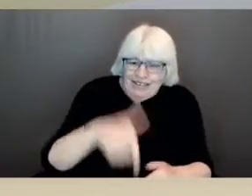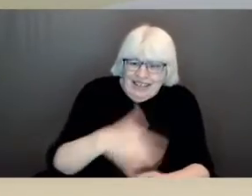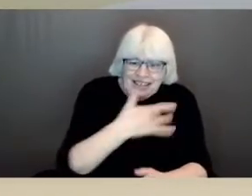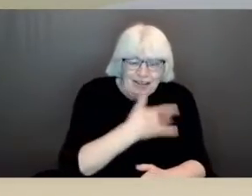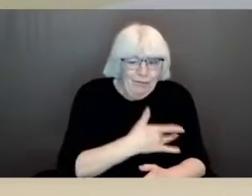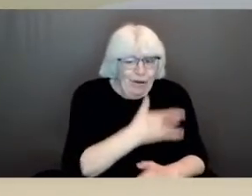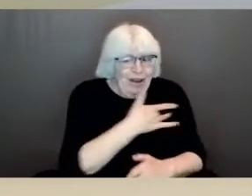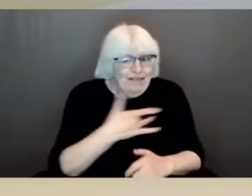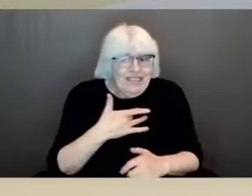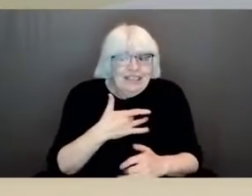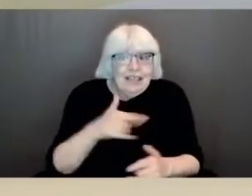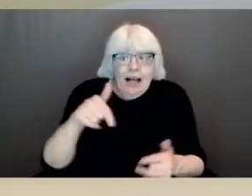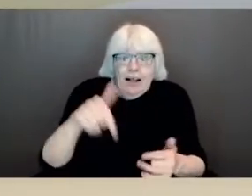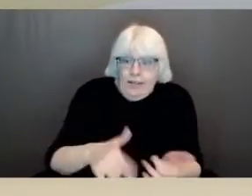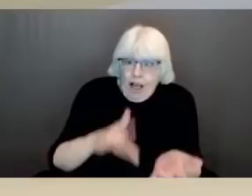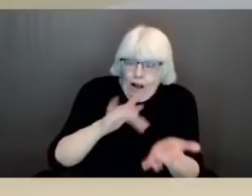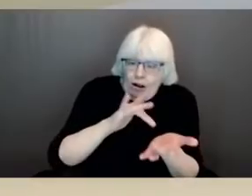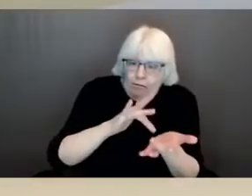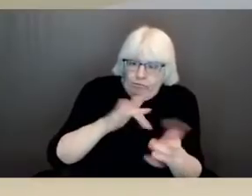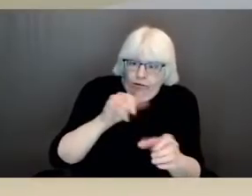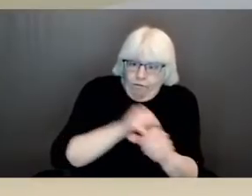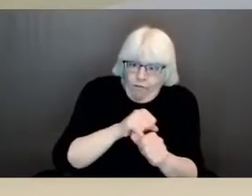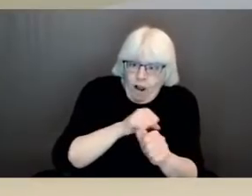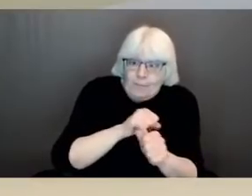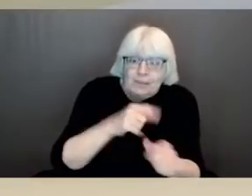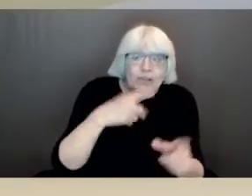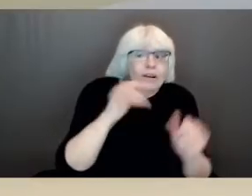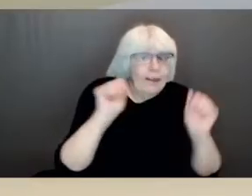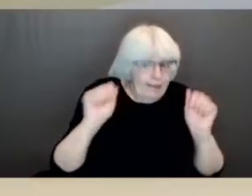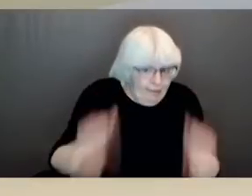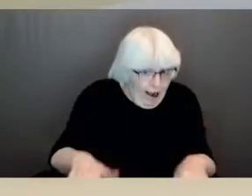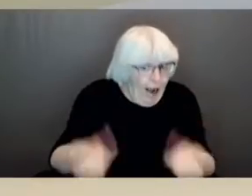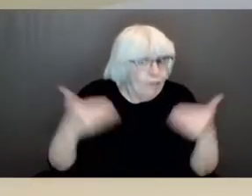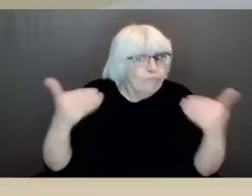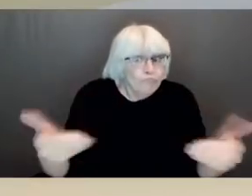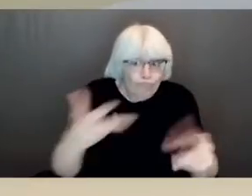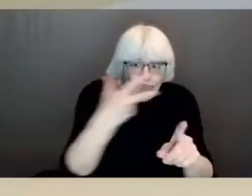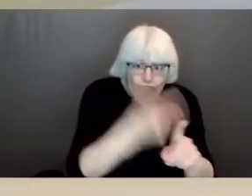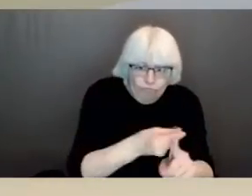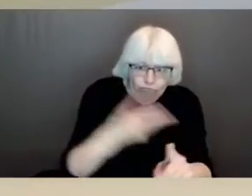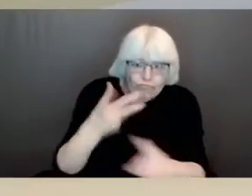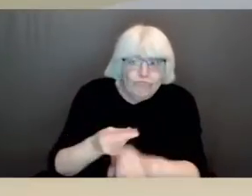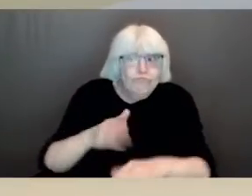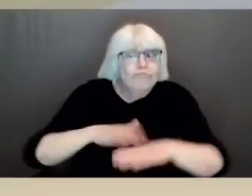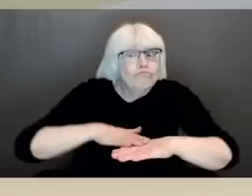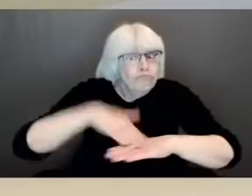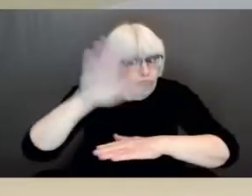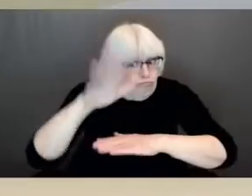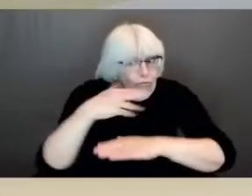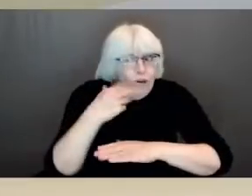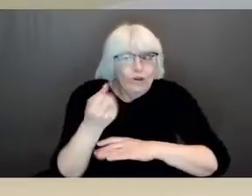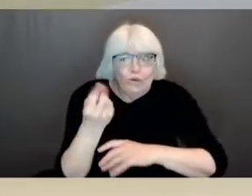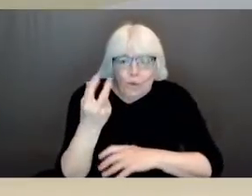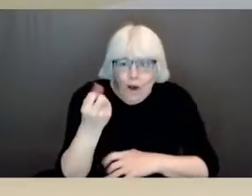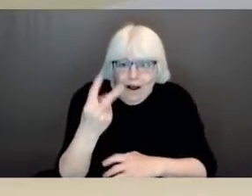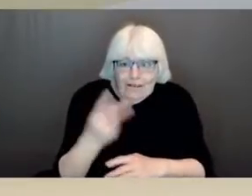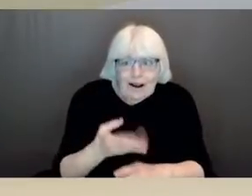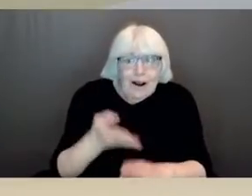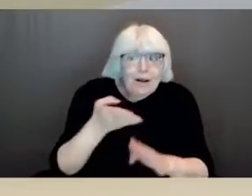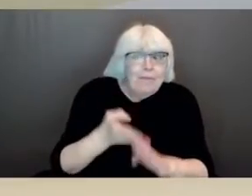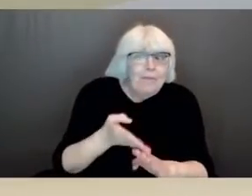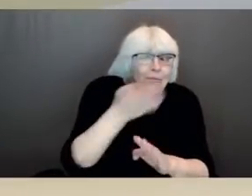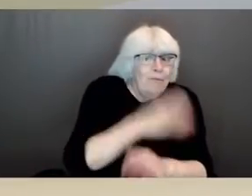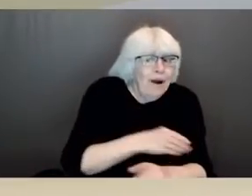vaccine to all eligible individuals aged 12 and over. Previously, pharmacists were able to administer